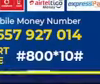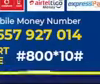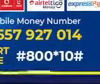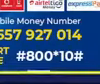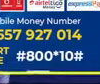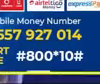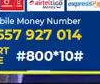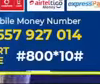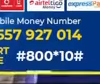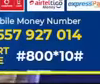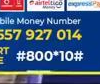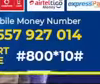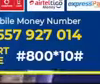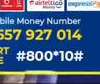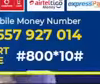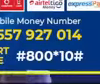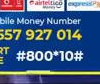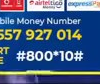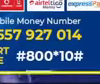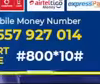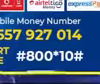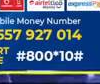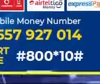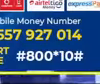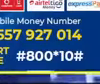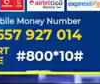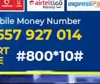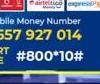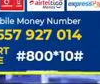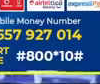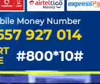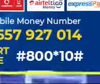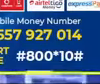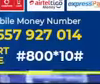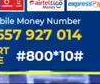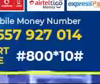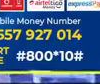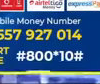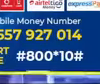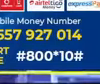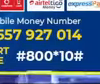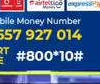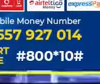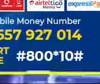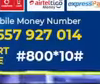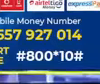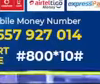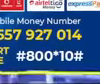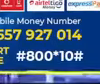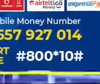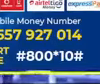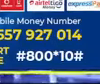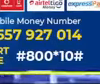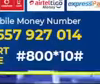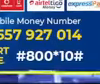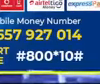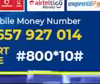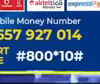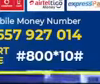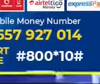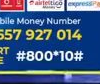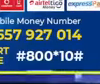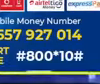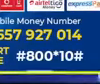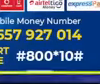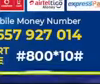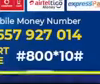and the dynamics of open doors. Thank you for the marvelous testimonies that follow even after tonight. Father, I bring before you your